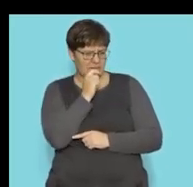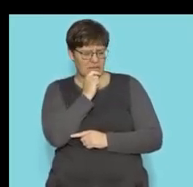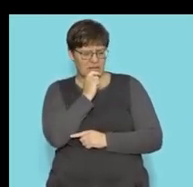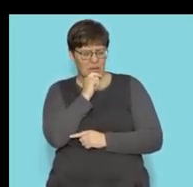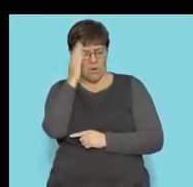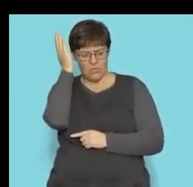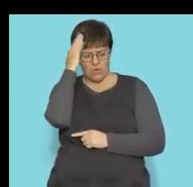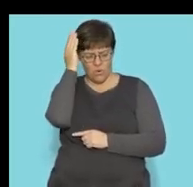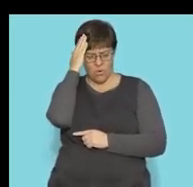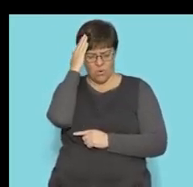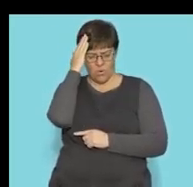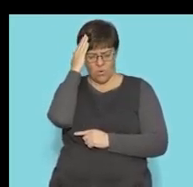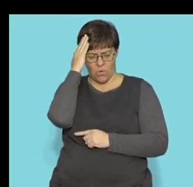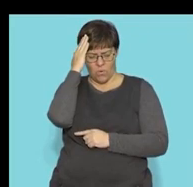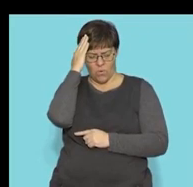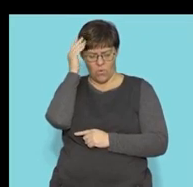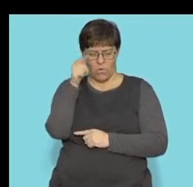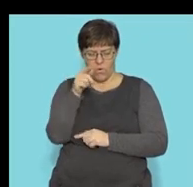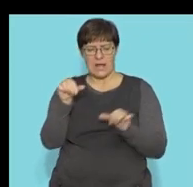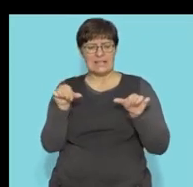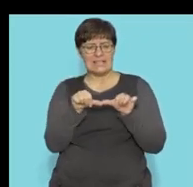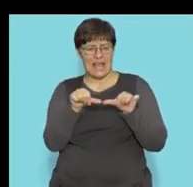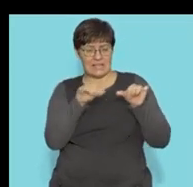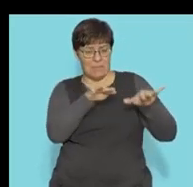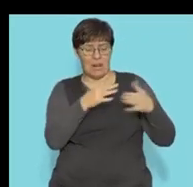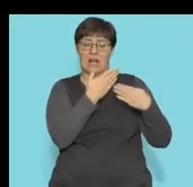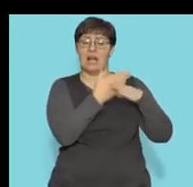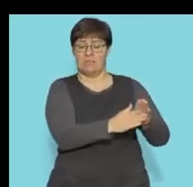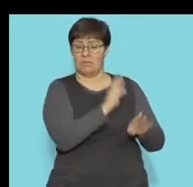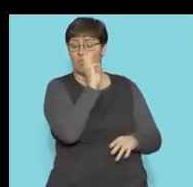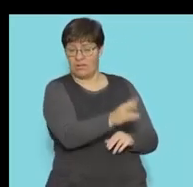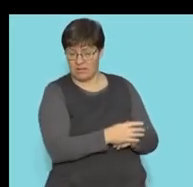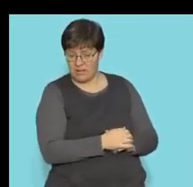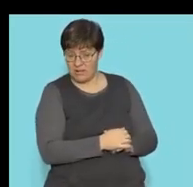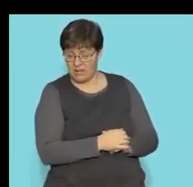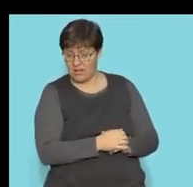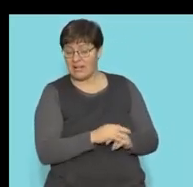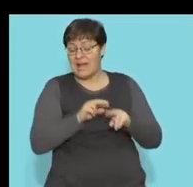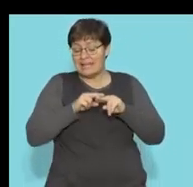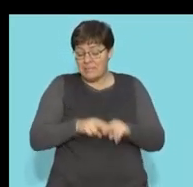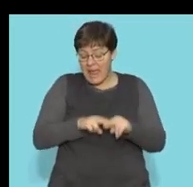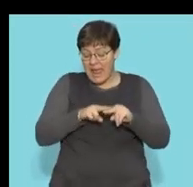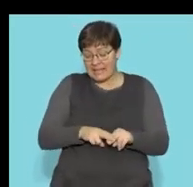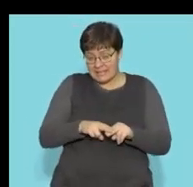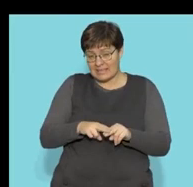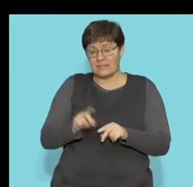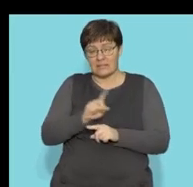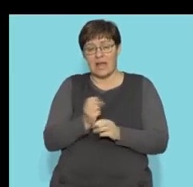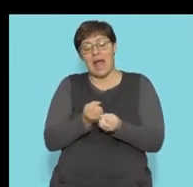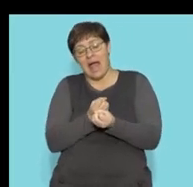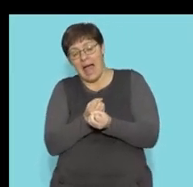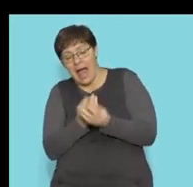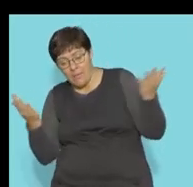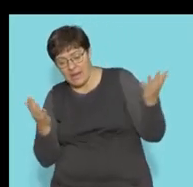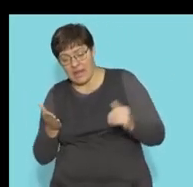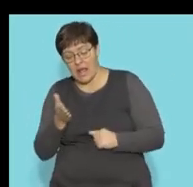it's going to limit the size of a population and it is dependent on how many